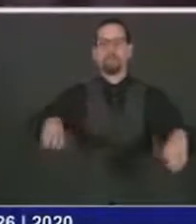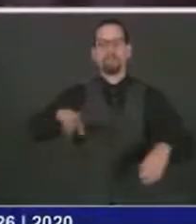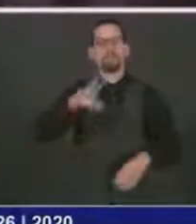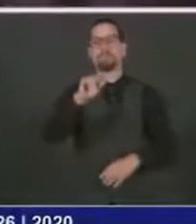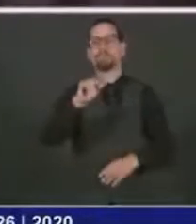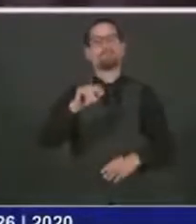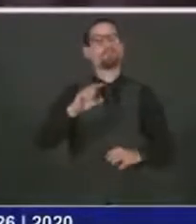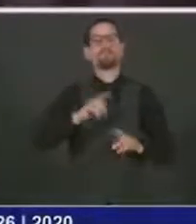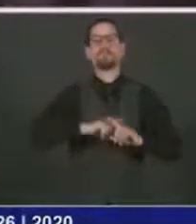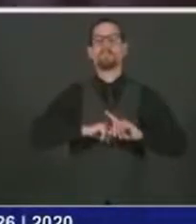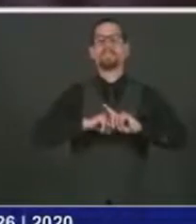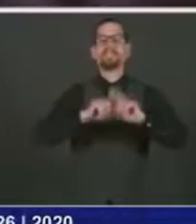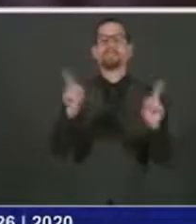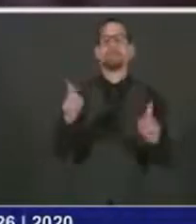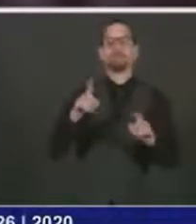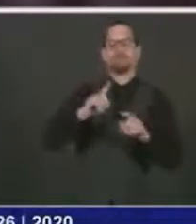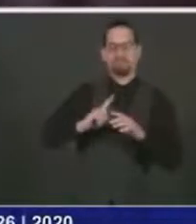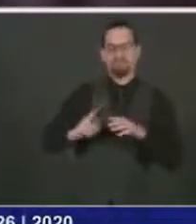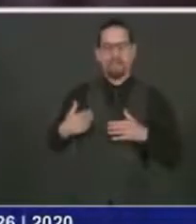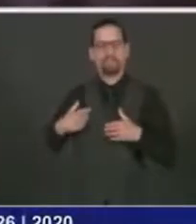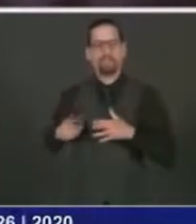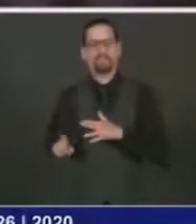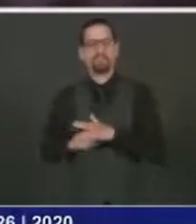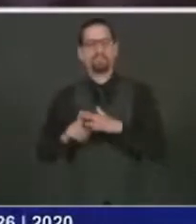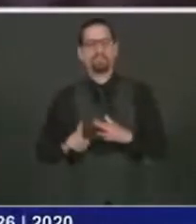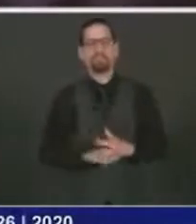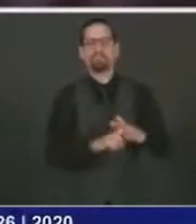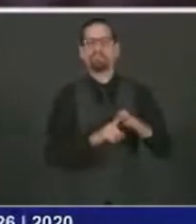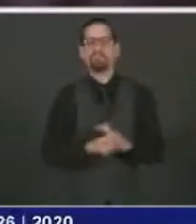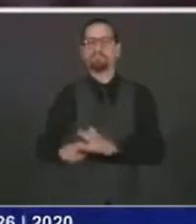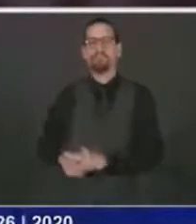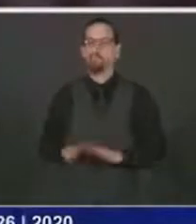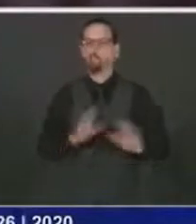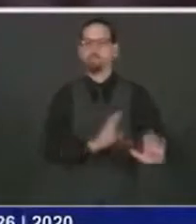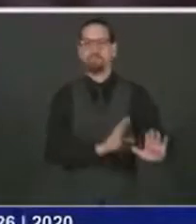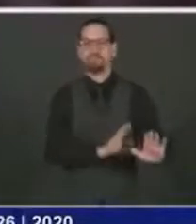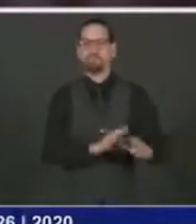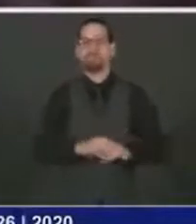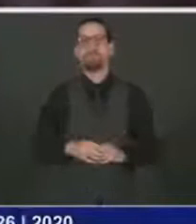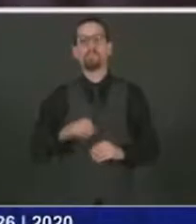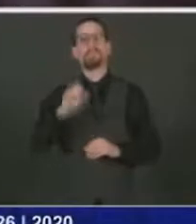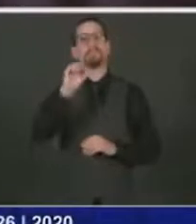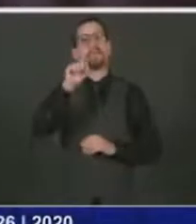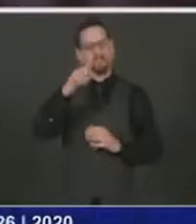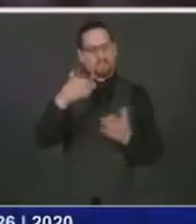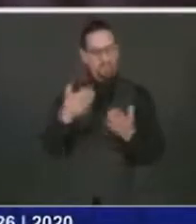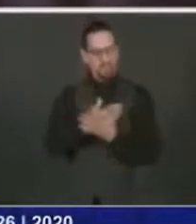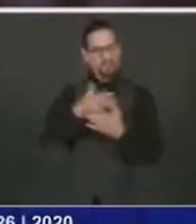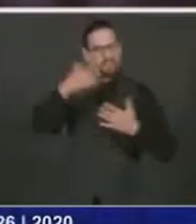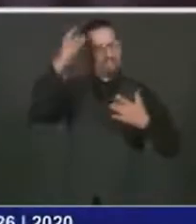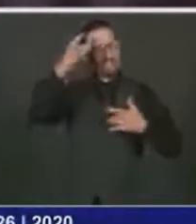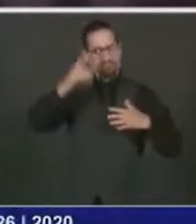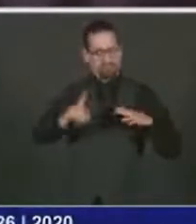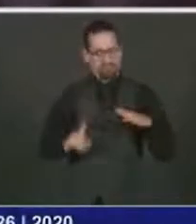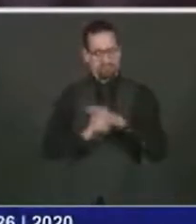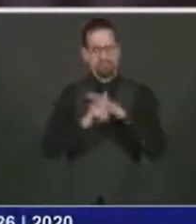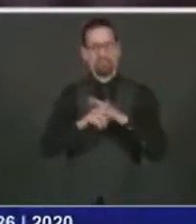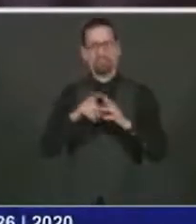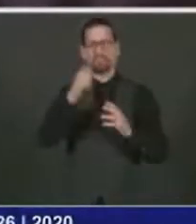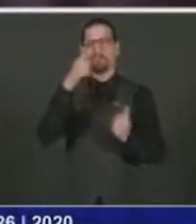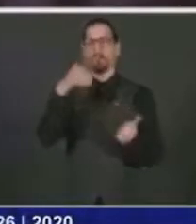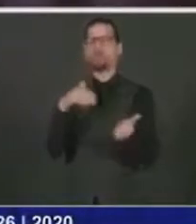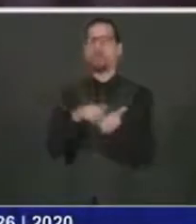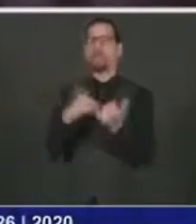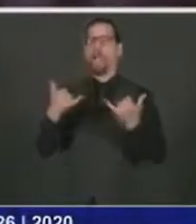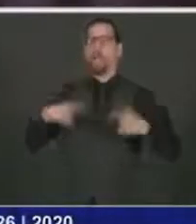another child. This is a relatively new condition that we have more to learn about and will continue to